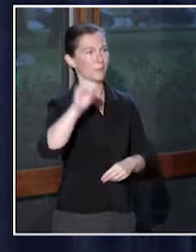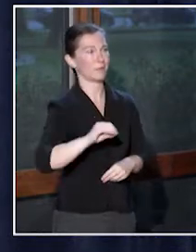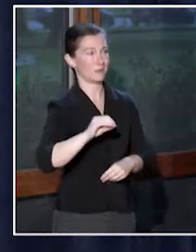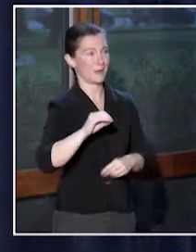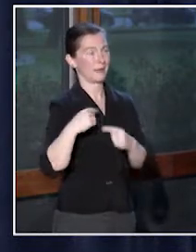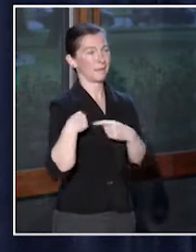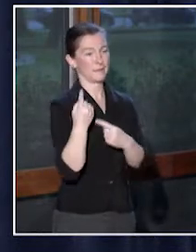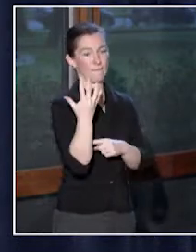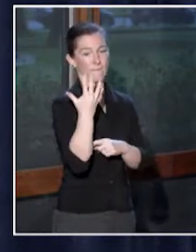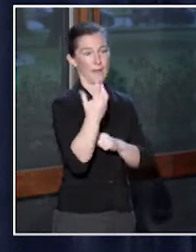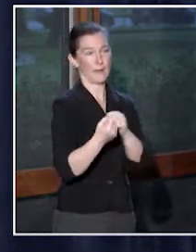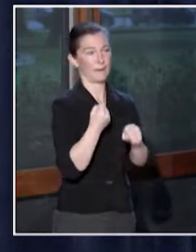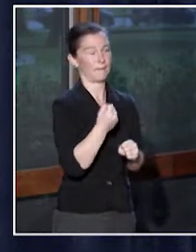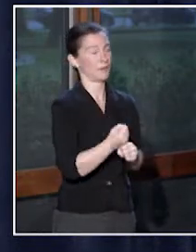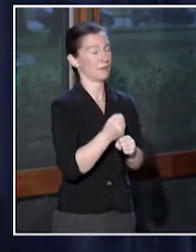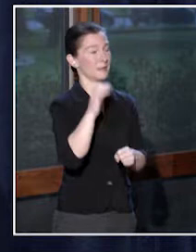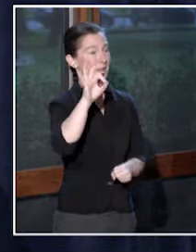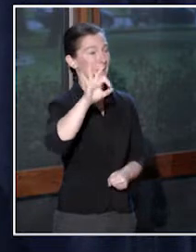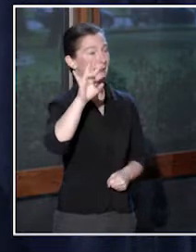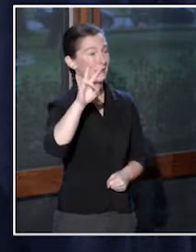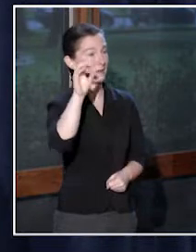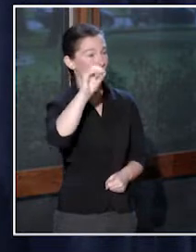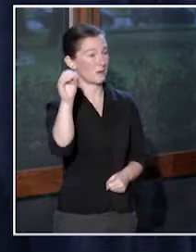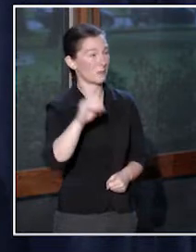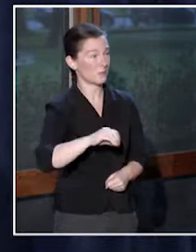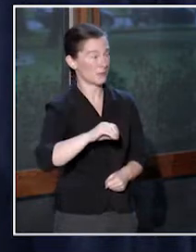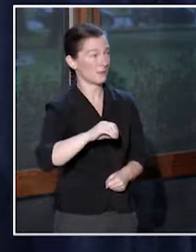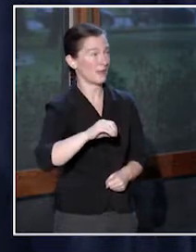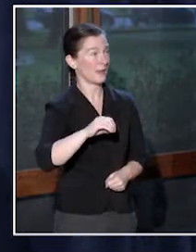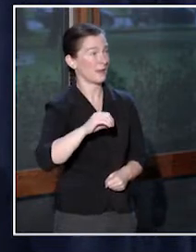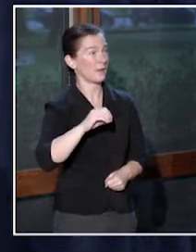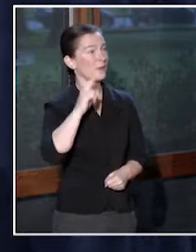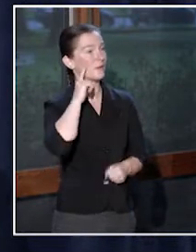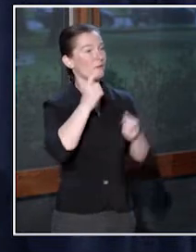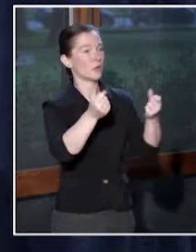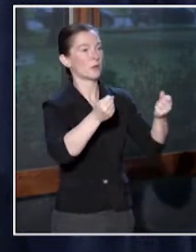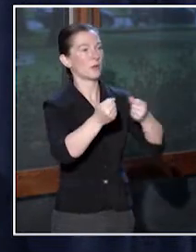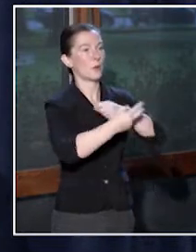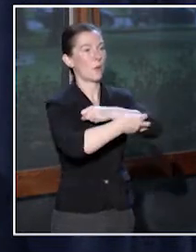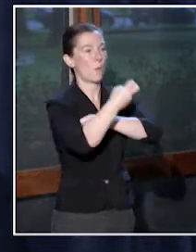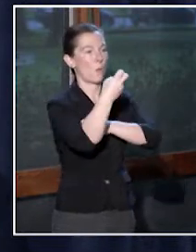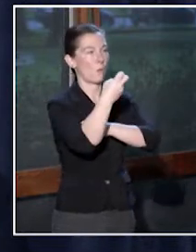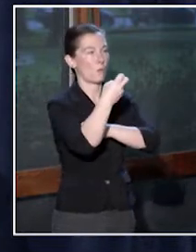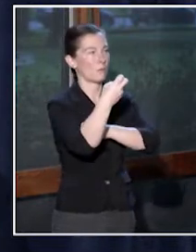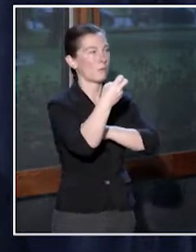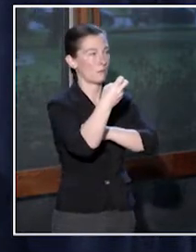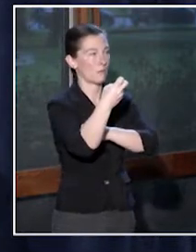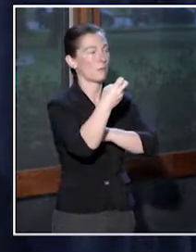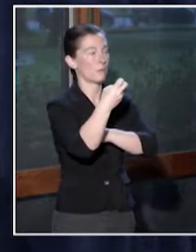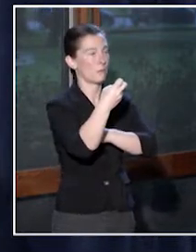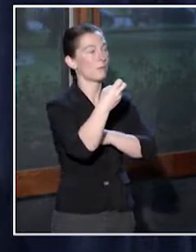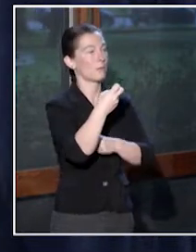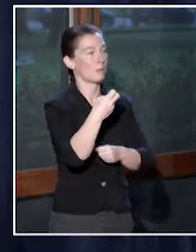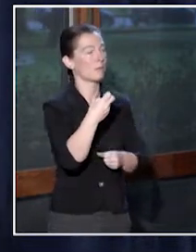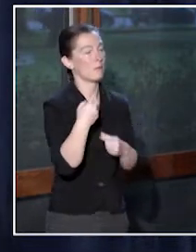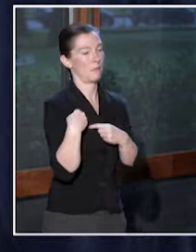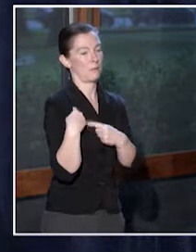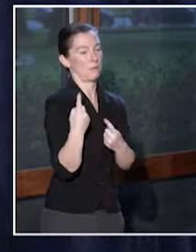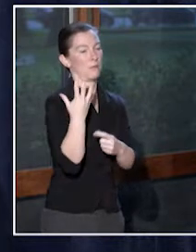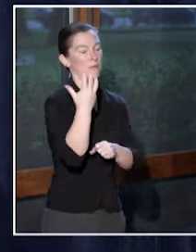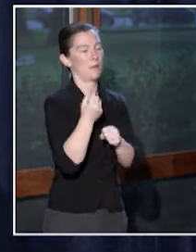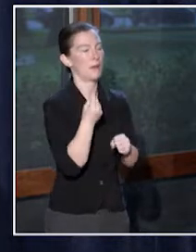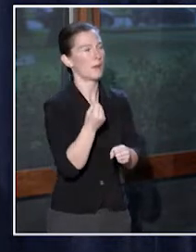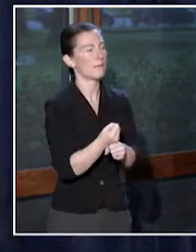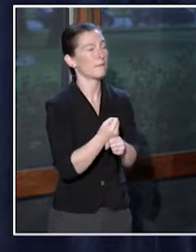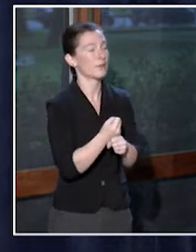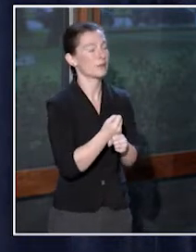up 97% just for stolen vehicle calls. Over the last 5 years, and here's